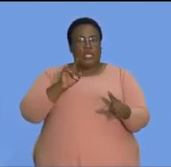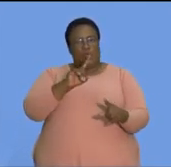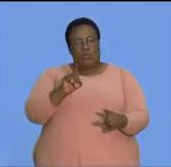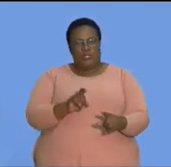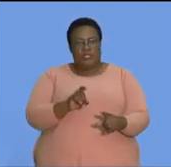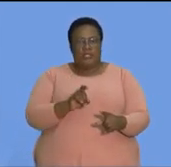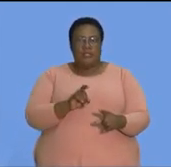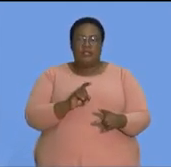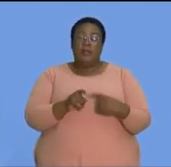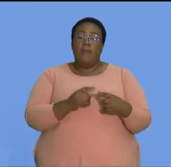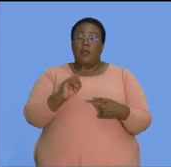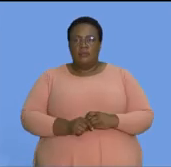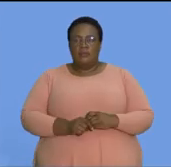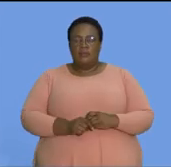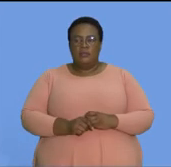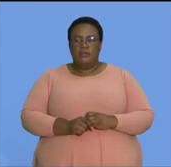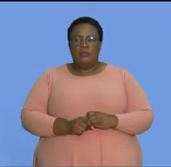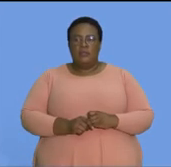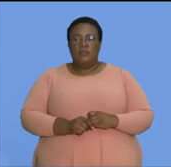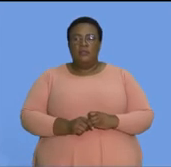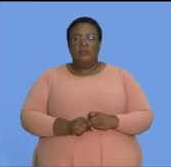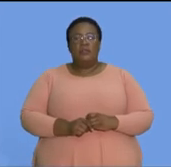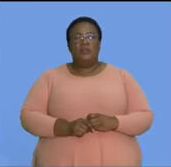to do with savings.